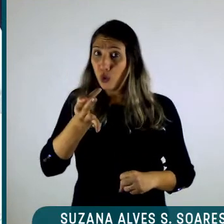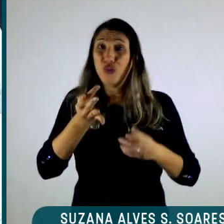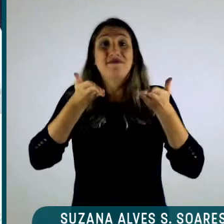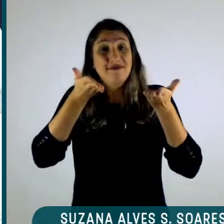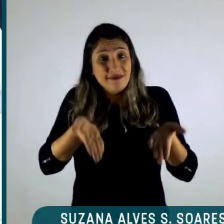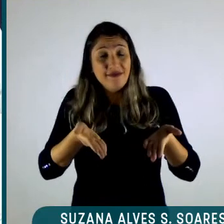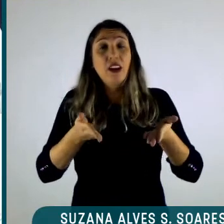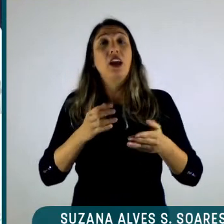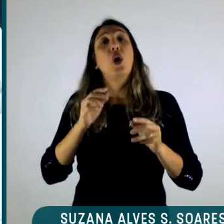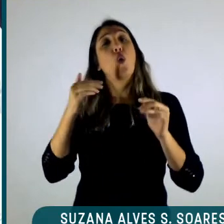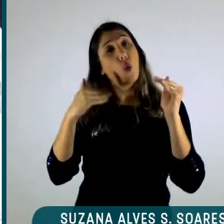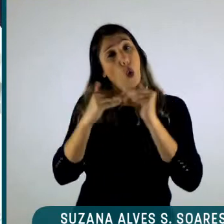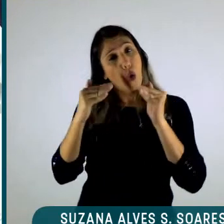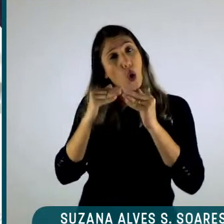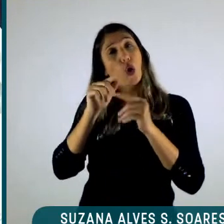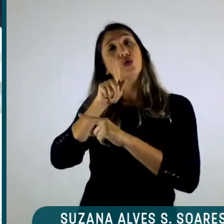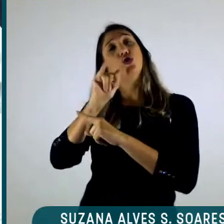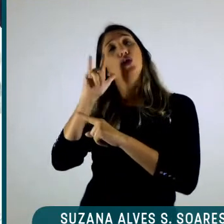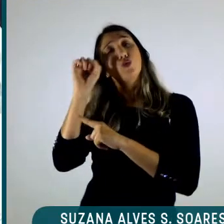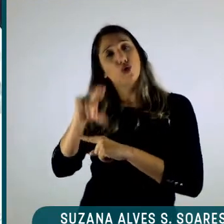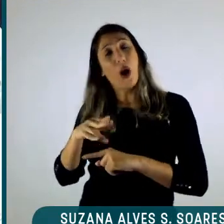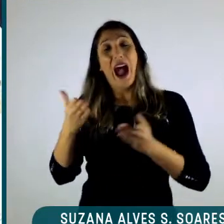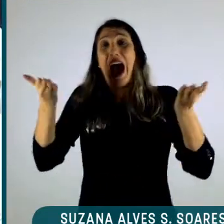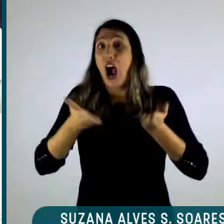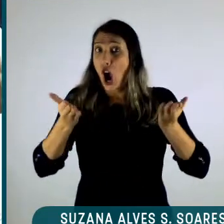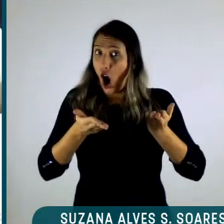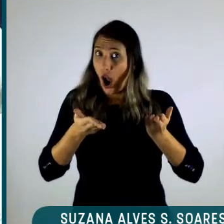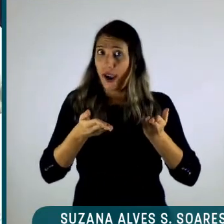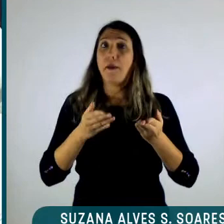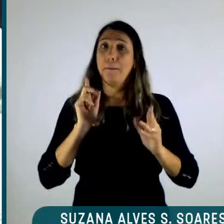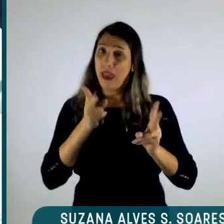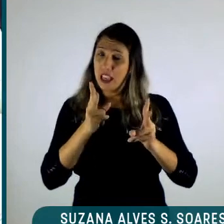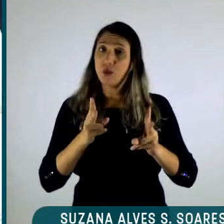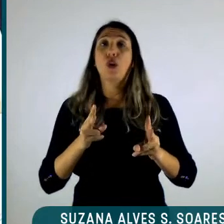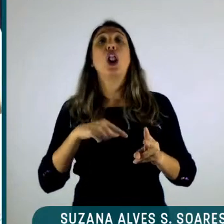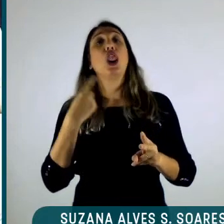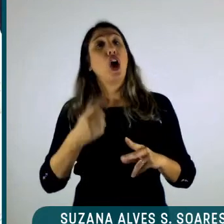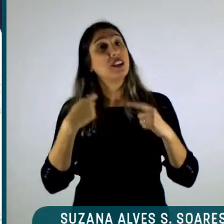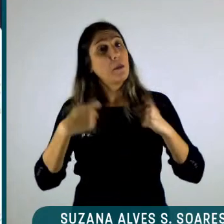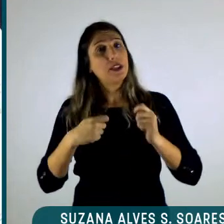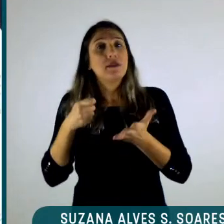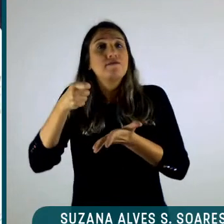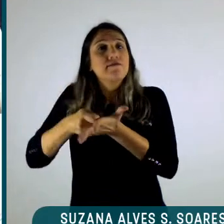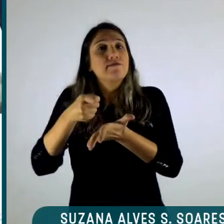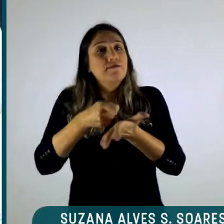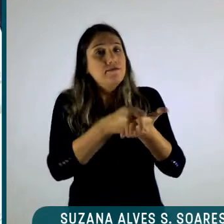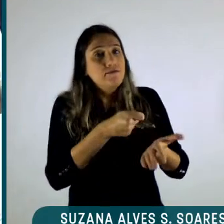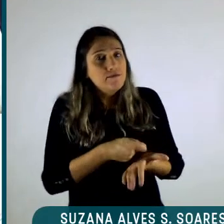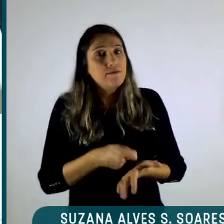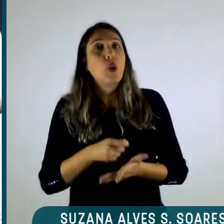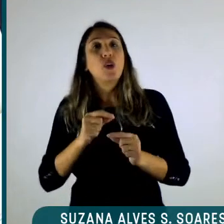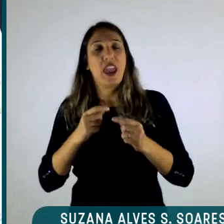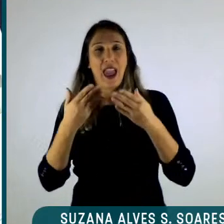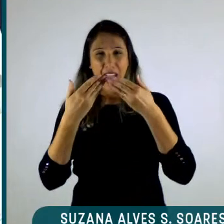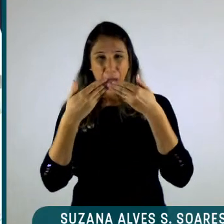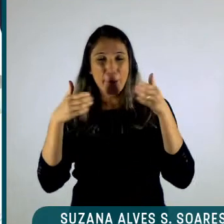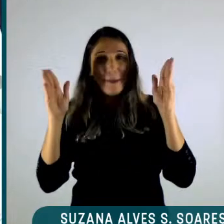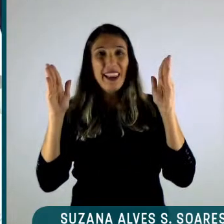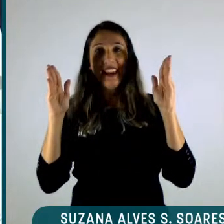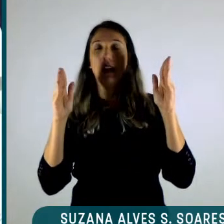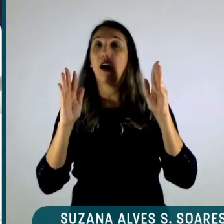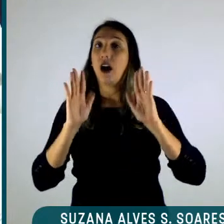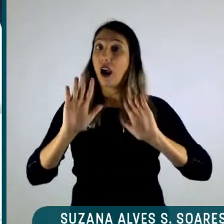future is there. I agree with Gilson. The future is now. We need at this very moment to demand